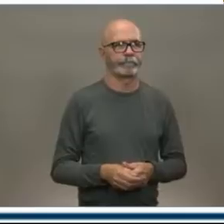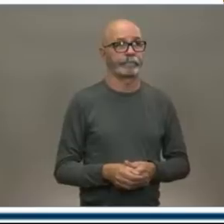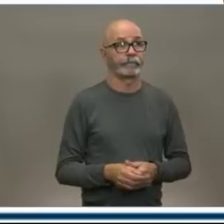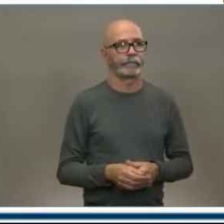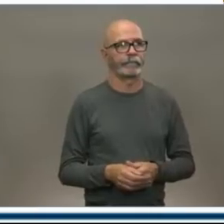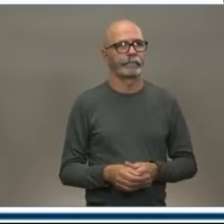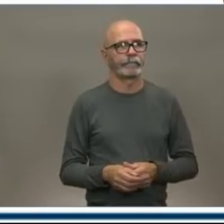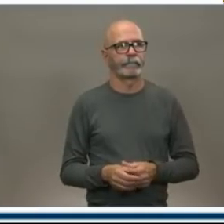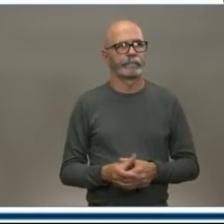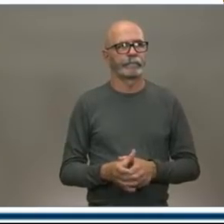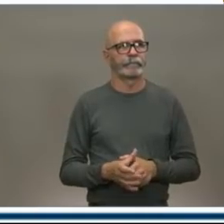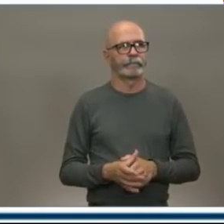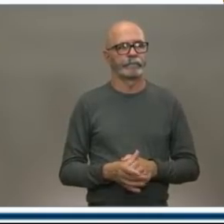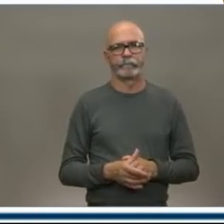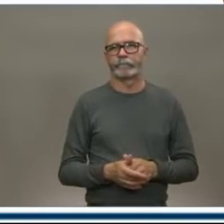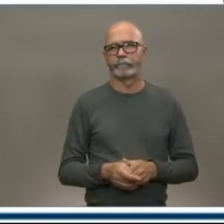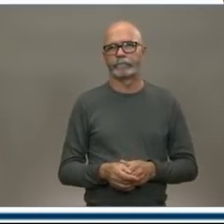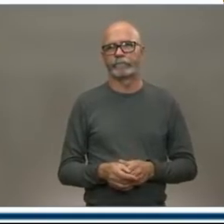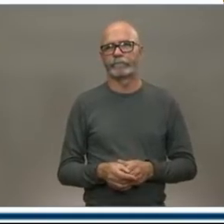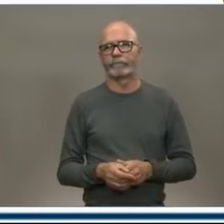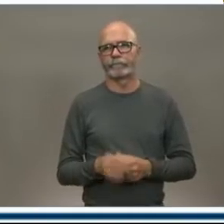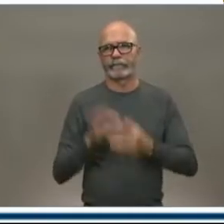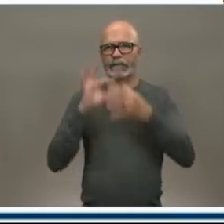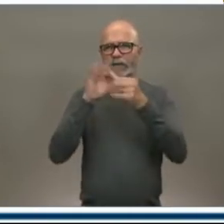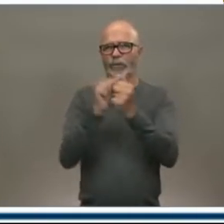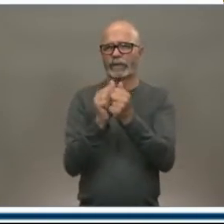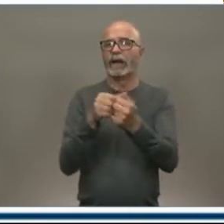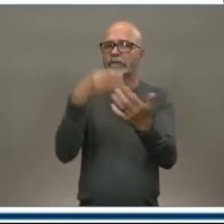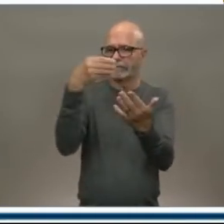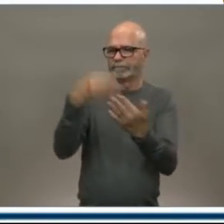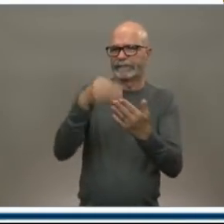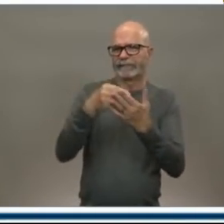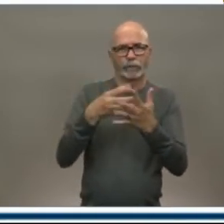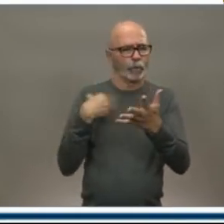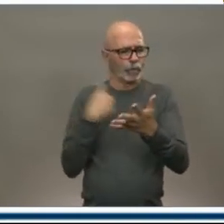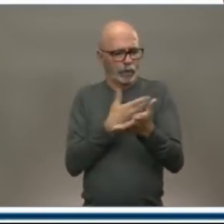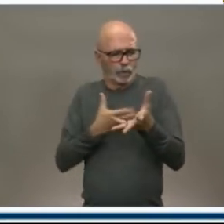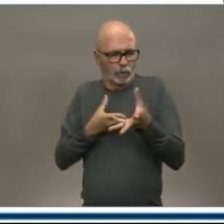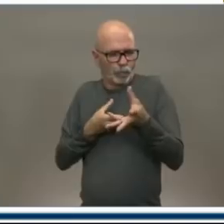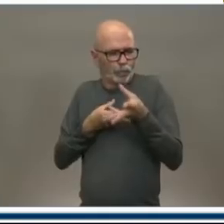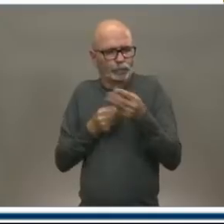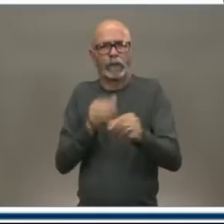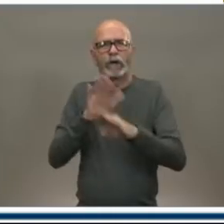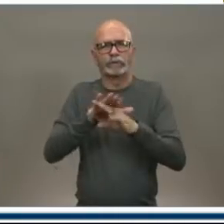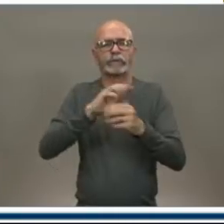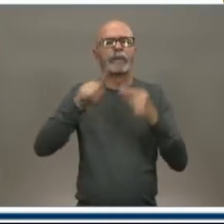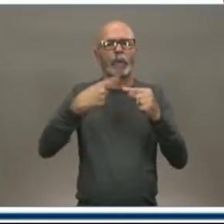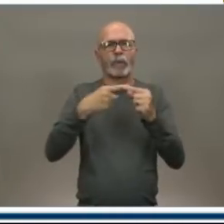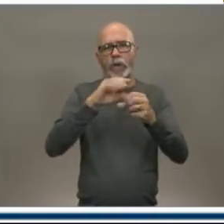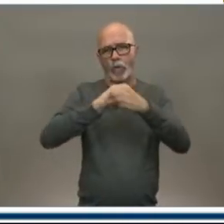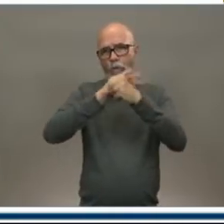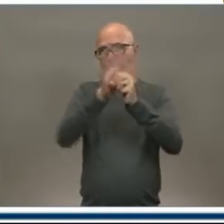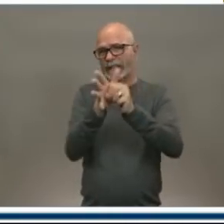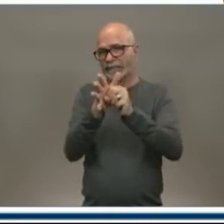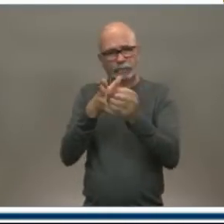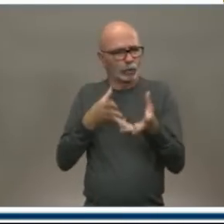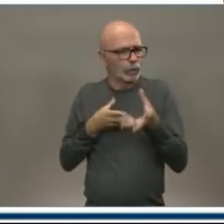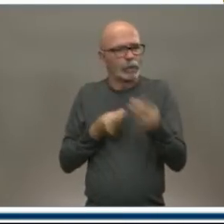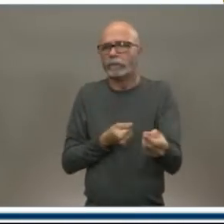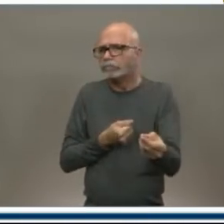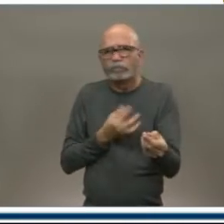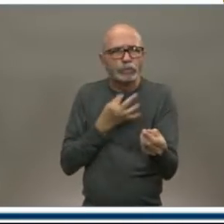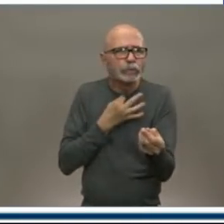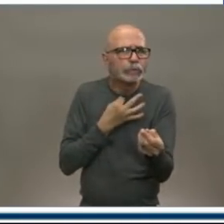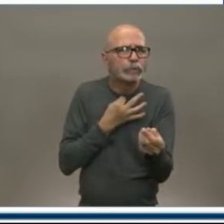scrutiny, accountability, or debate. Why have you decided that this is the best course of action for this province? Well, I think if you go back, since you've been here longer